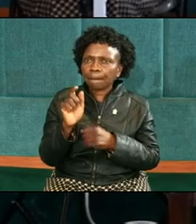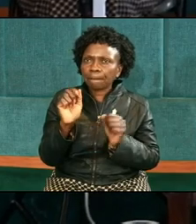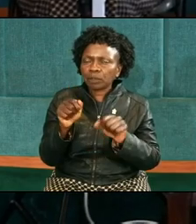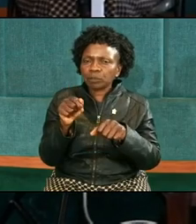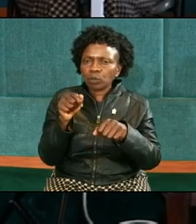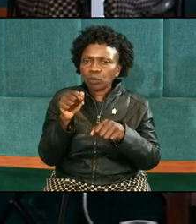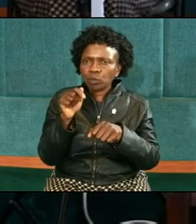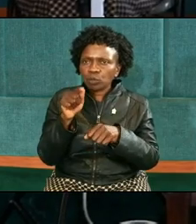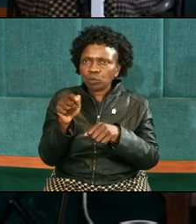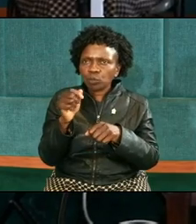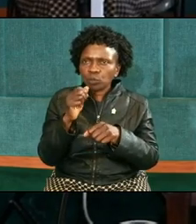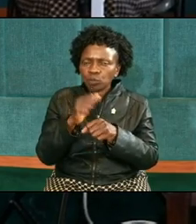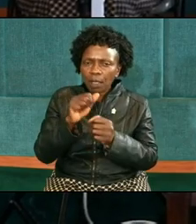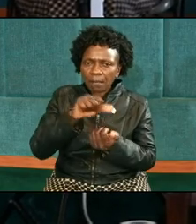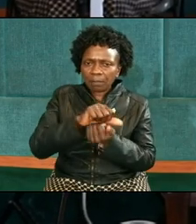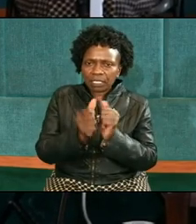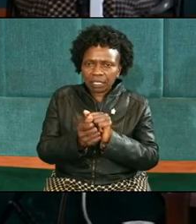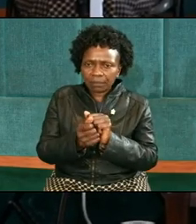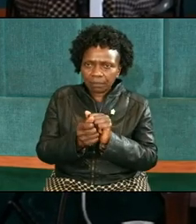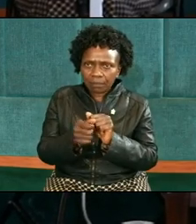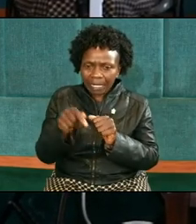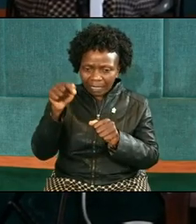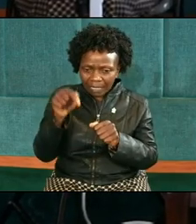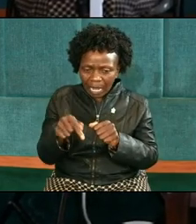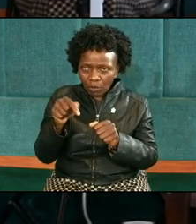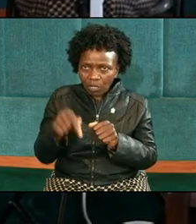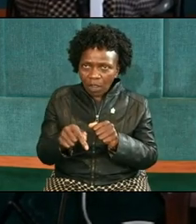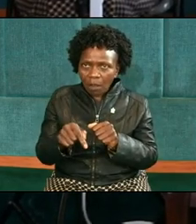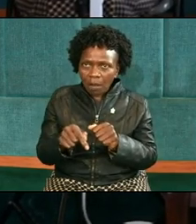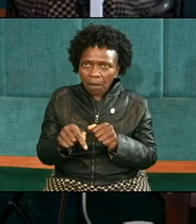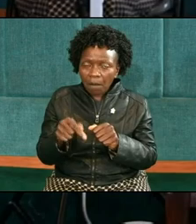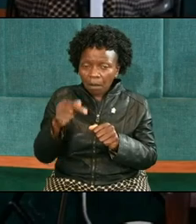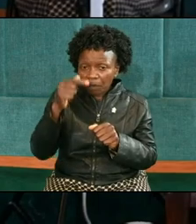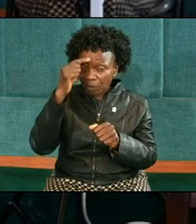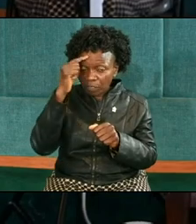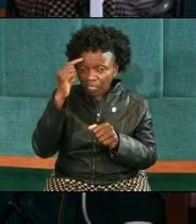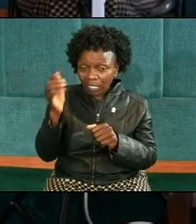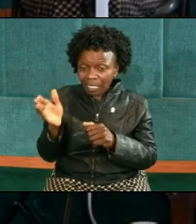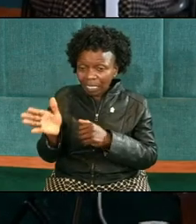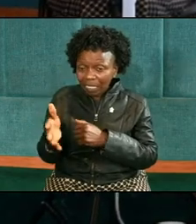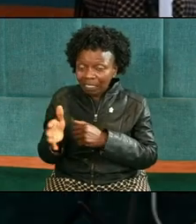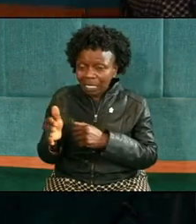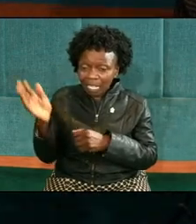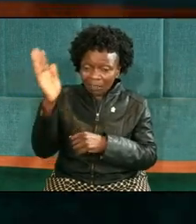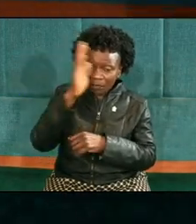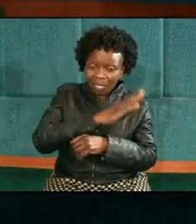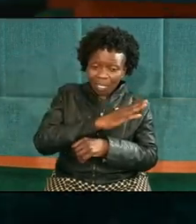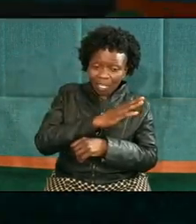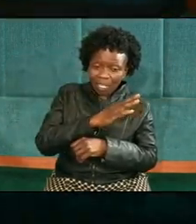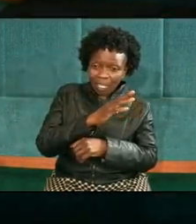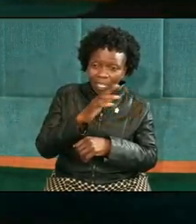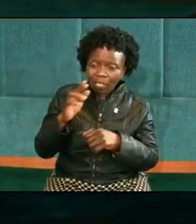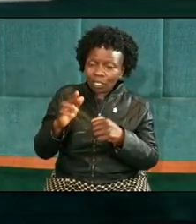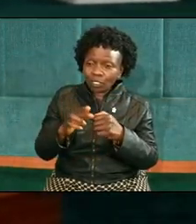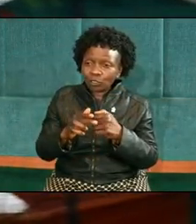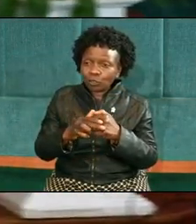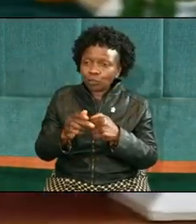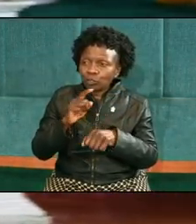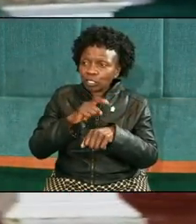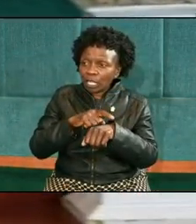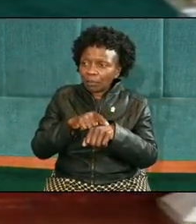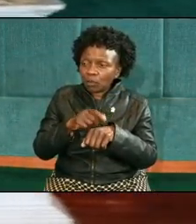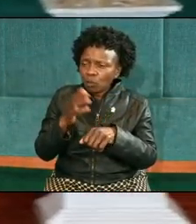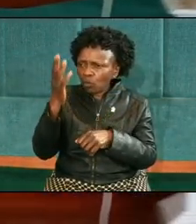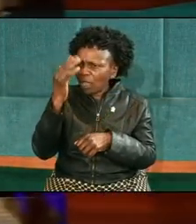can you do a baptism right now?" It was a Thursday evening, about 2 o'clock. I said, Why? We are baptism